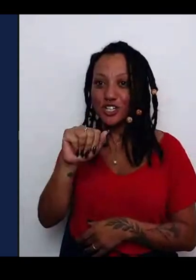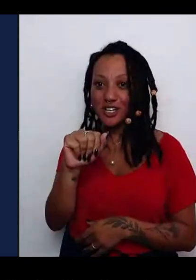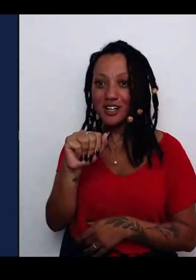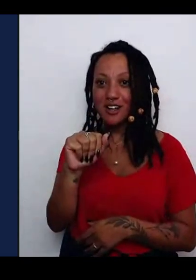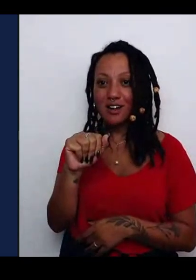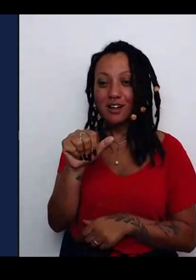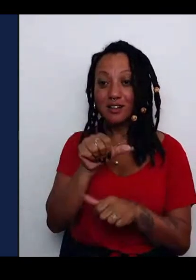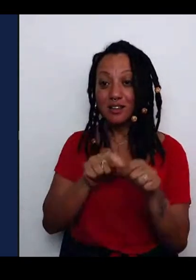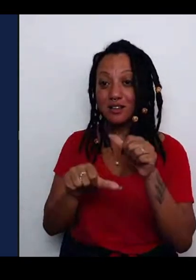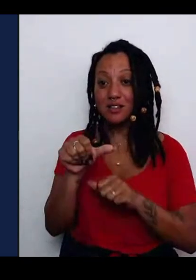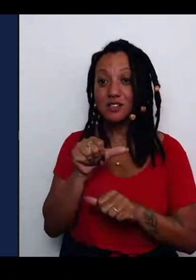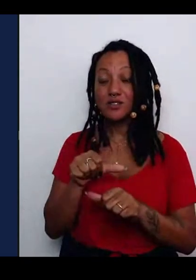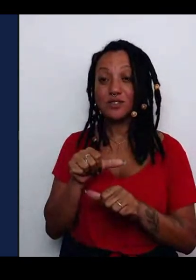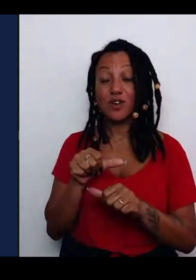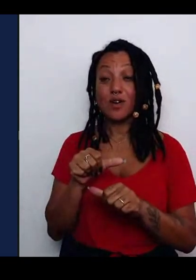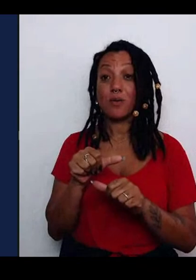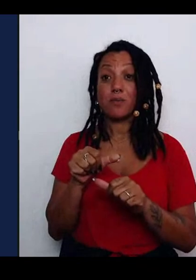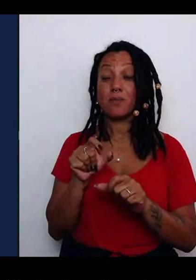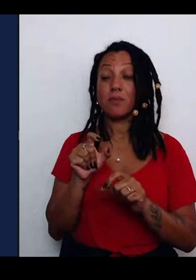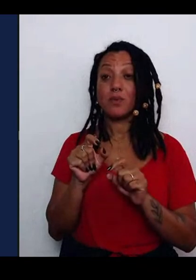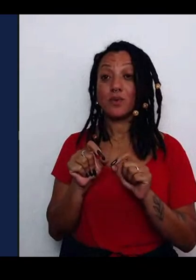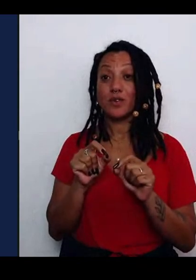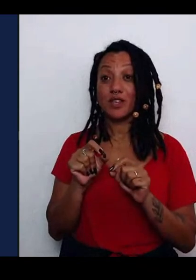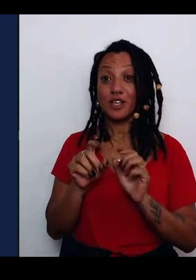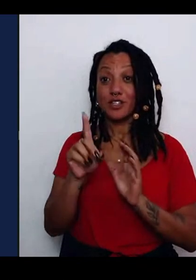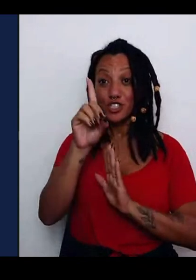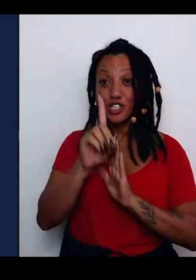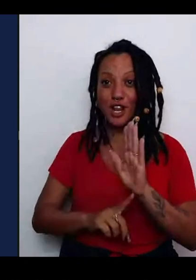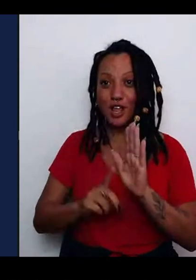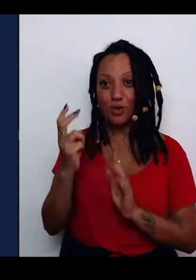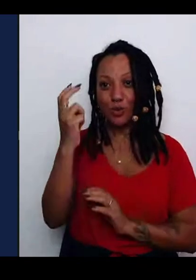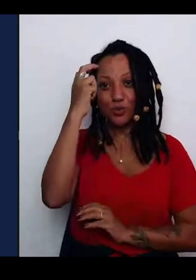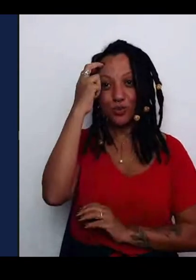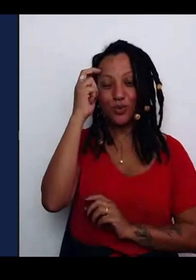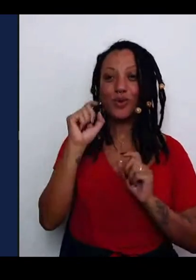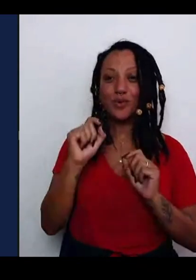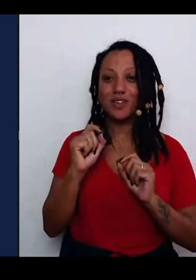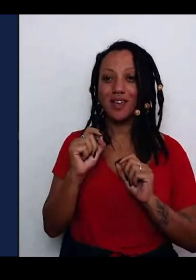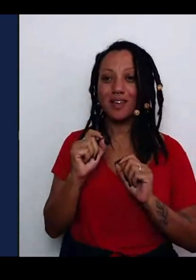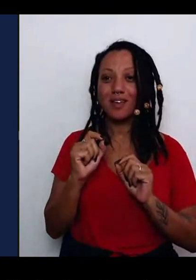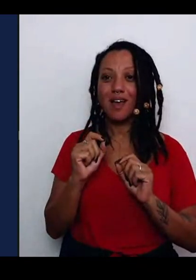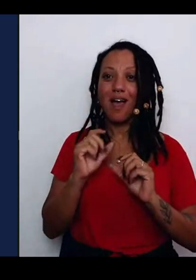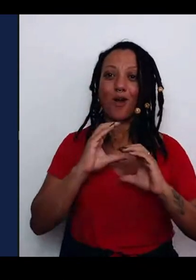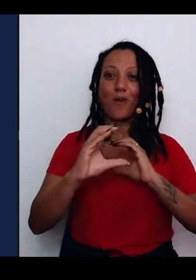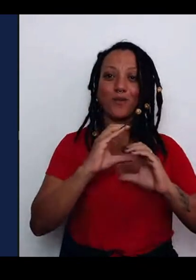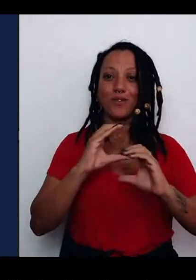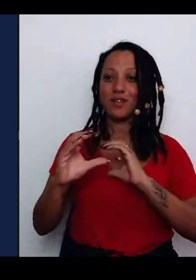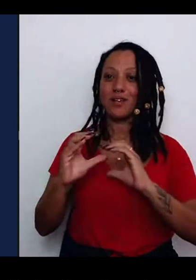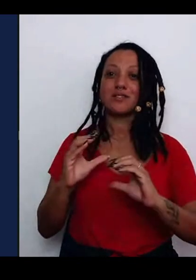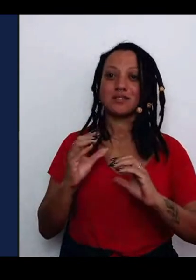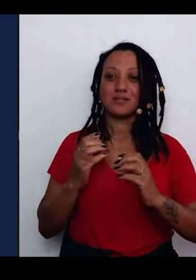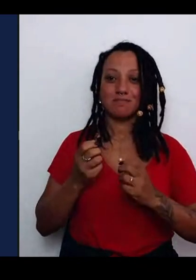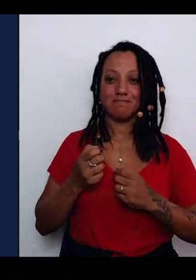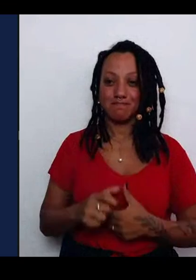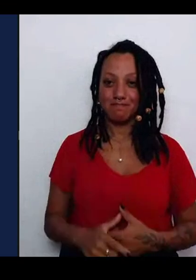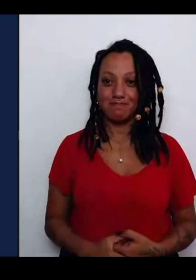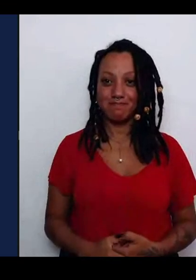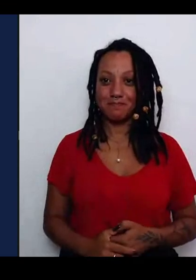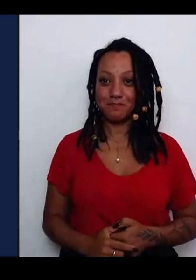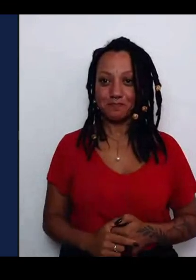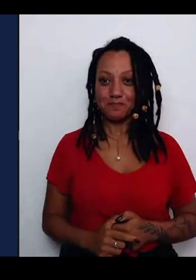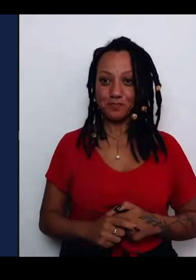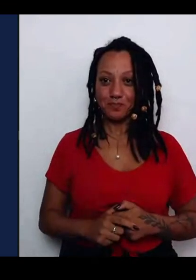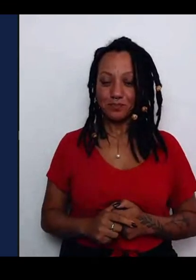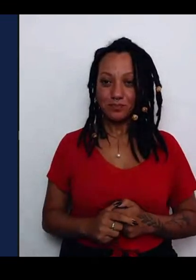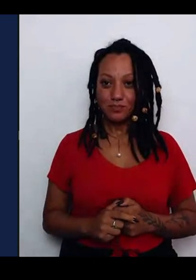human cultural entitlement that is verbal expression and as a way to conclude what